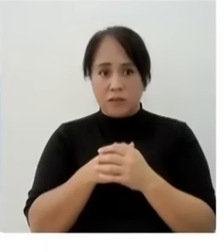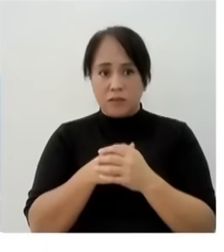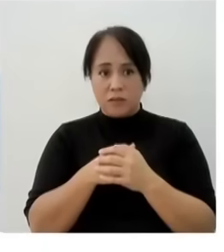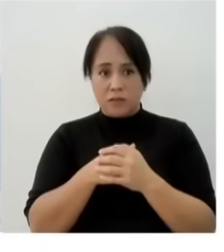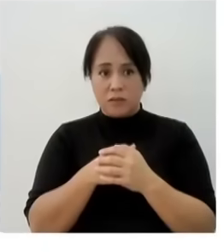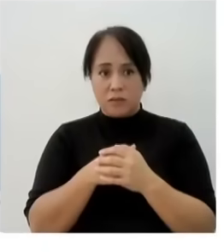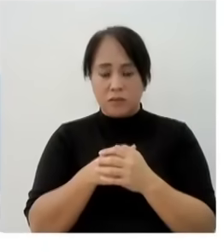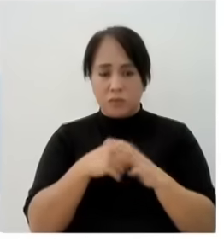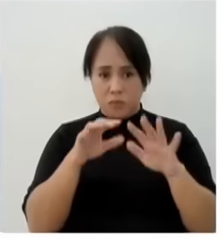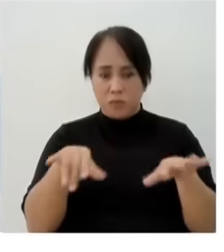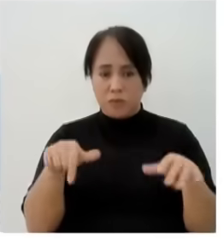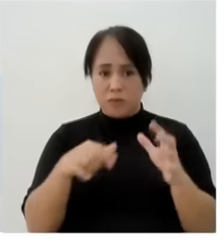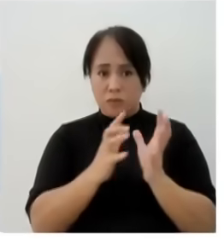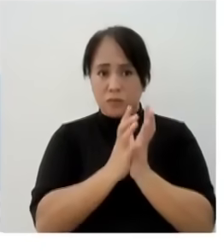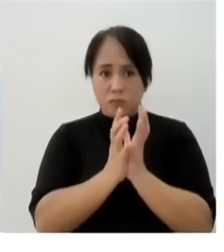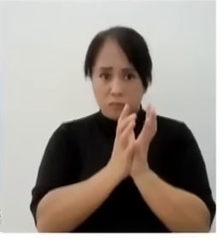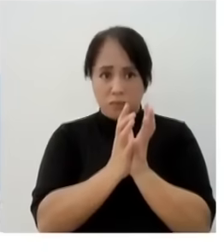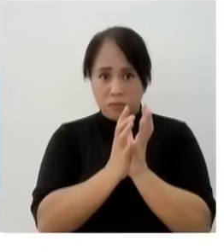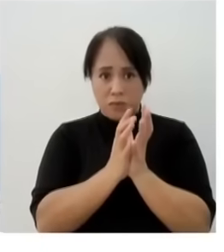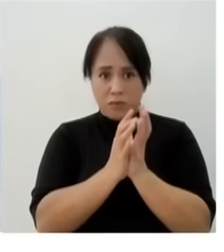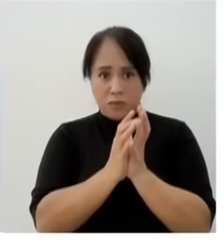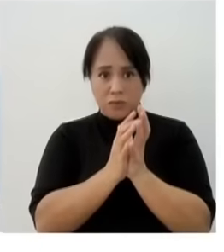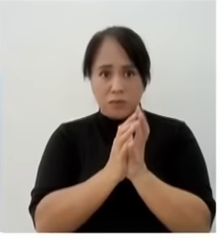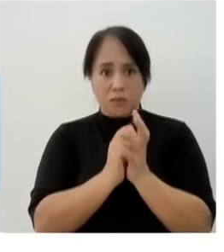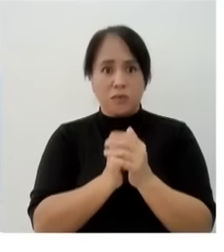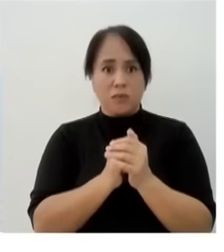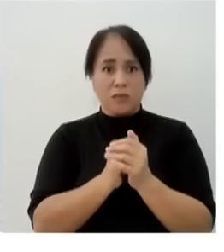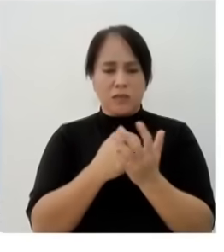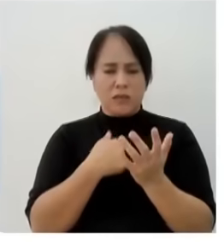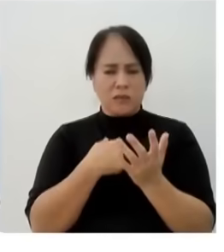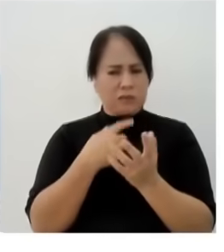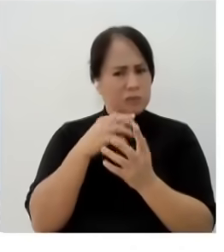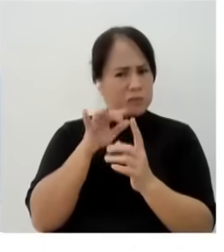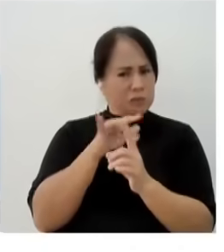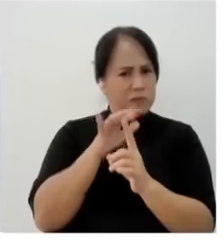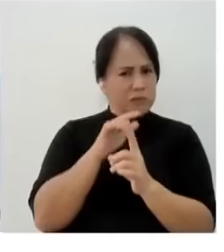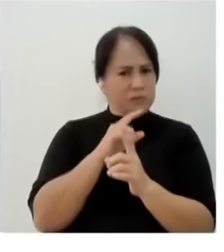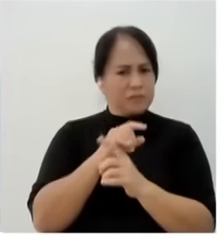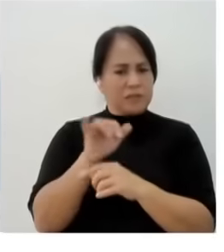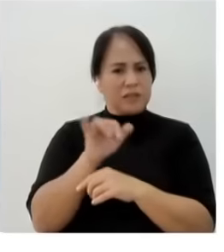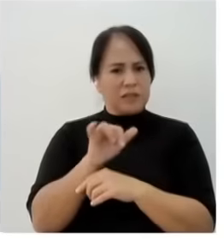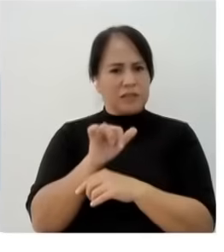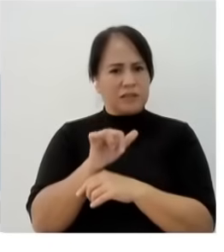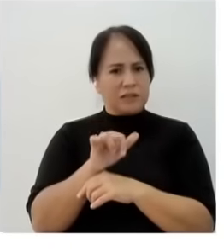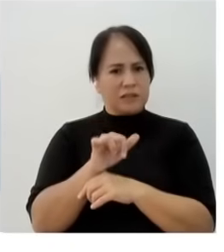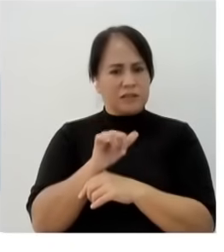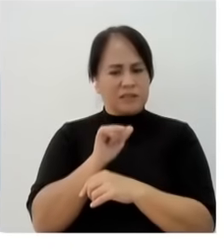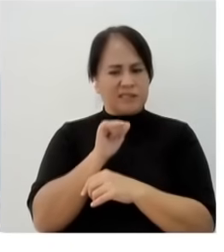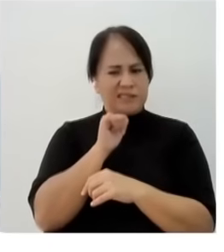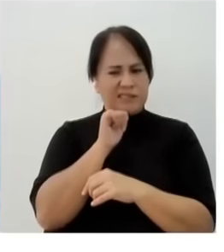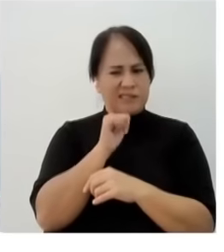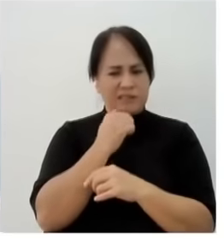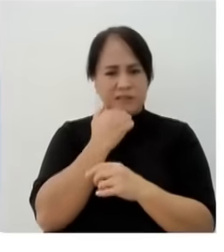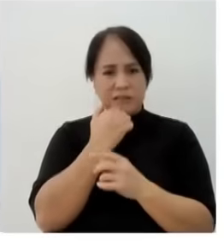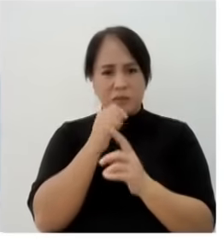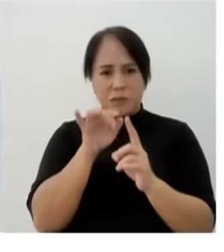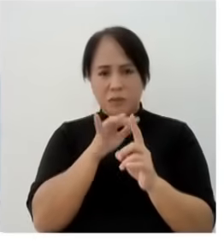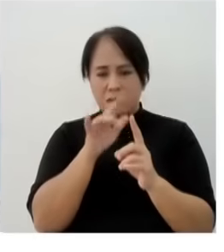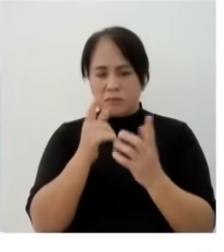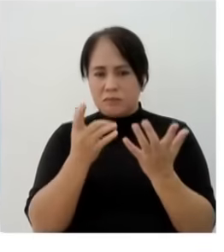in the community? And did something strike you as sort of something that's out of the ordinary when you look at